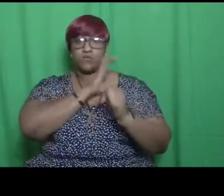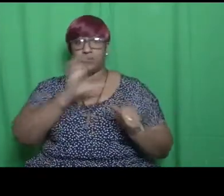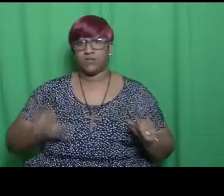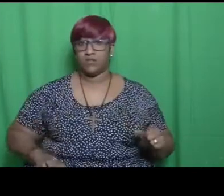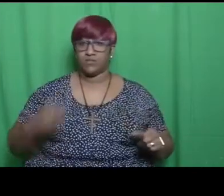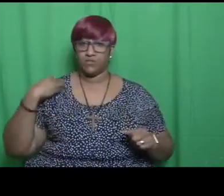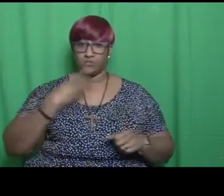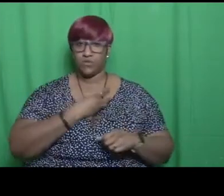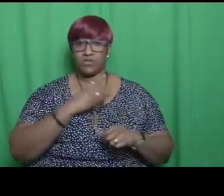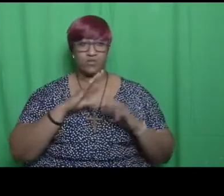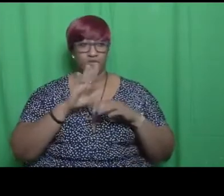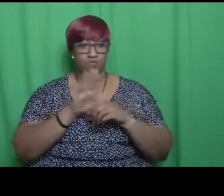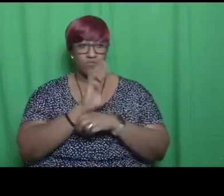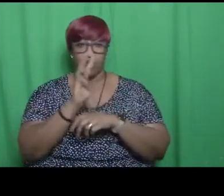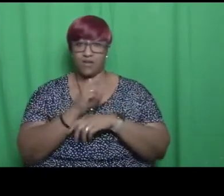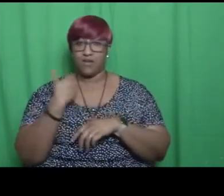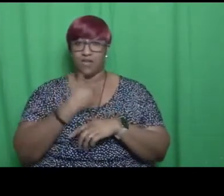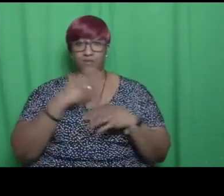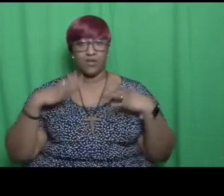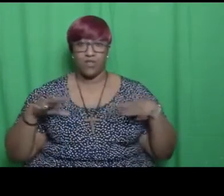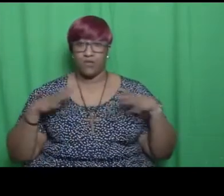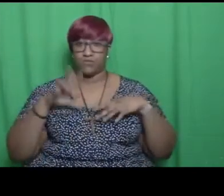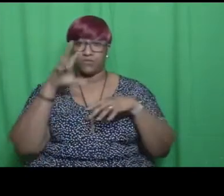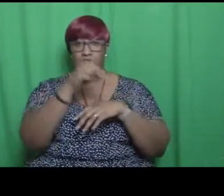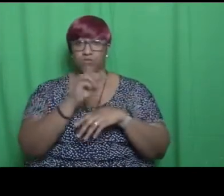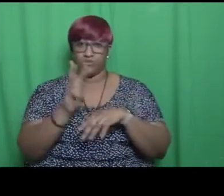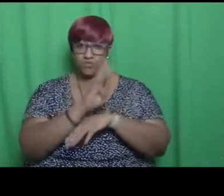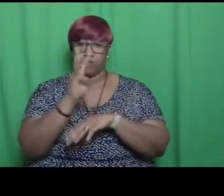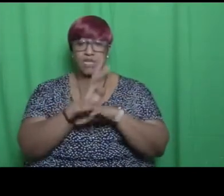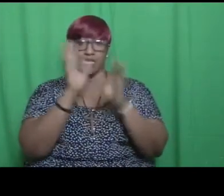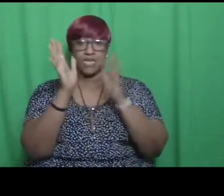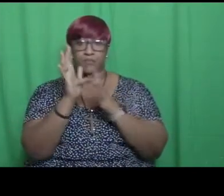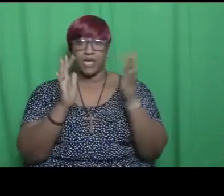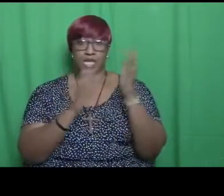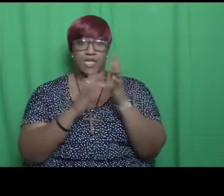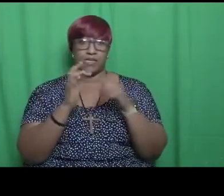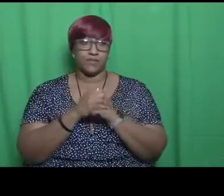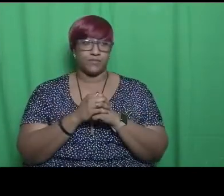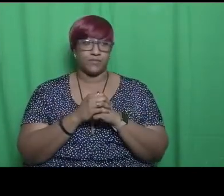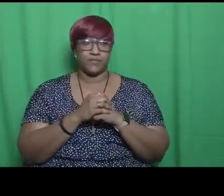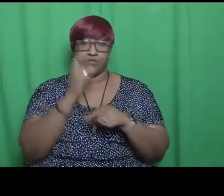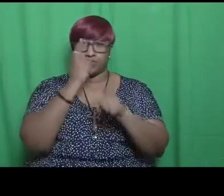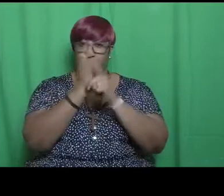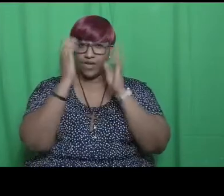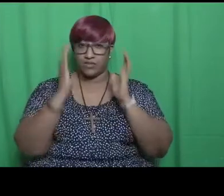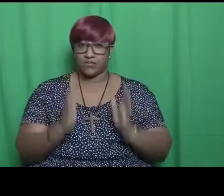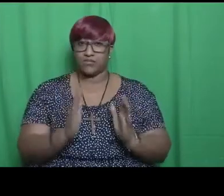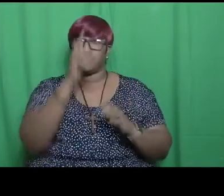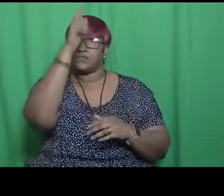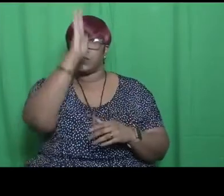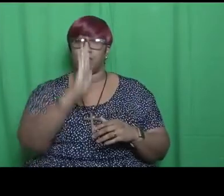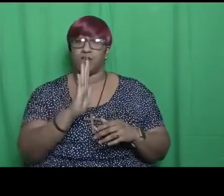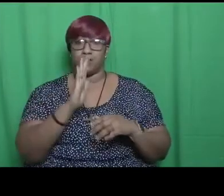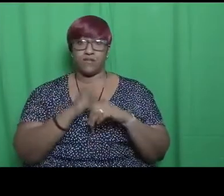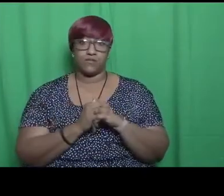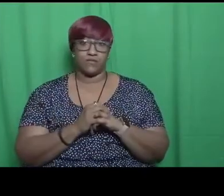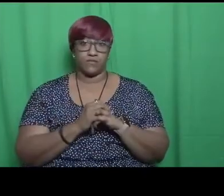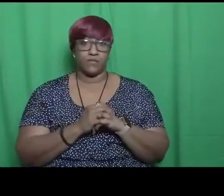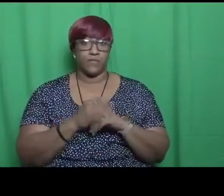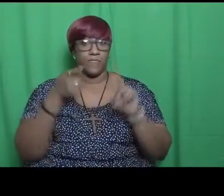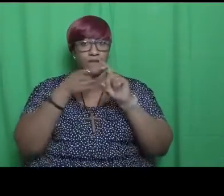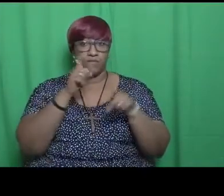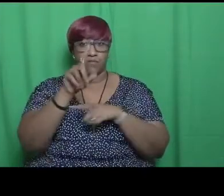wear our clothes. That ain't Gucci you wearing. You wearing Jesus. The righteousness of God. From